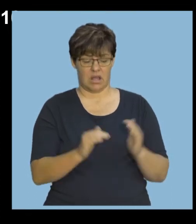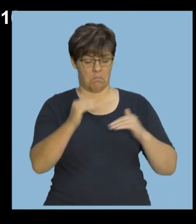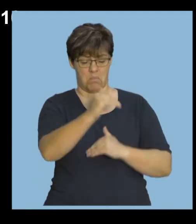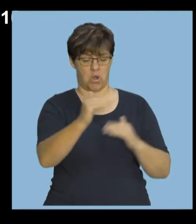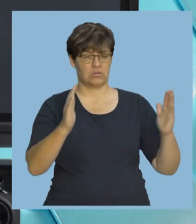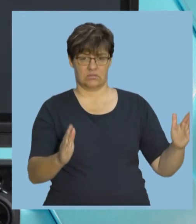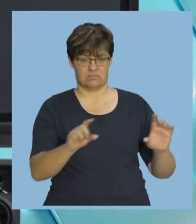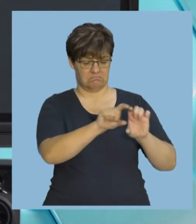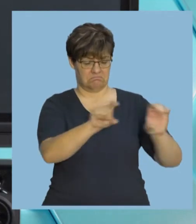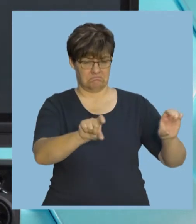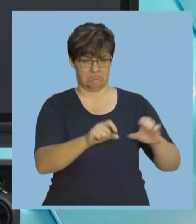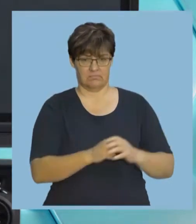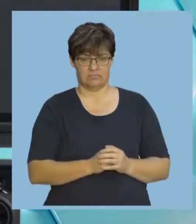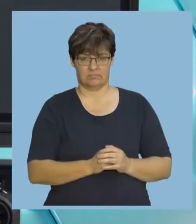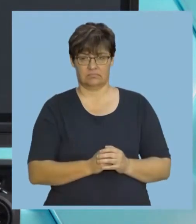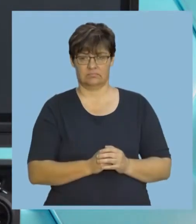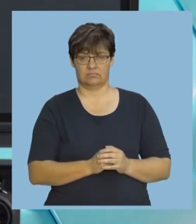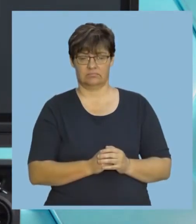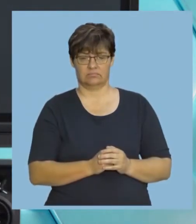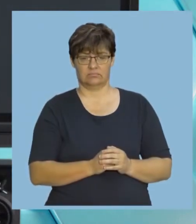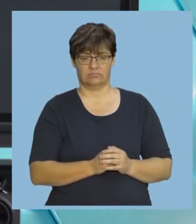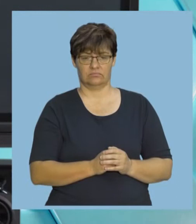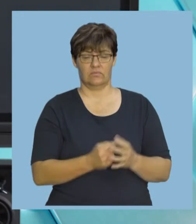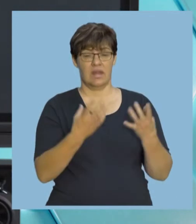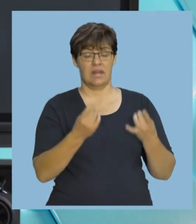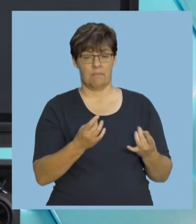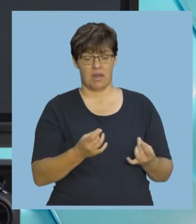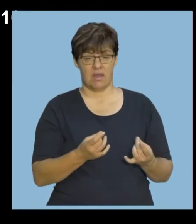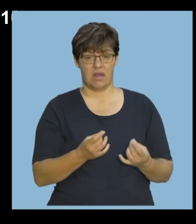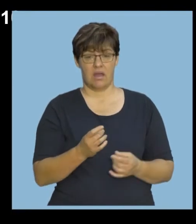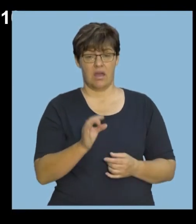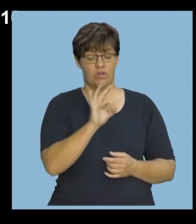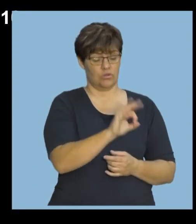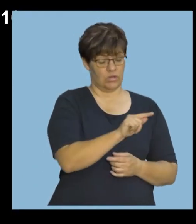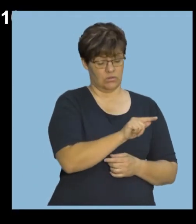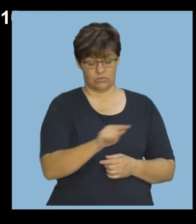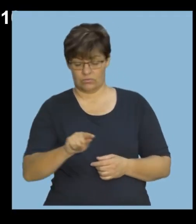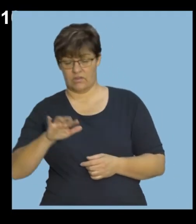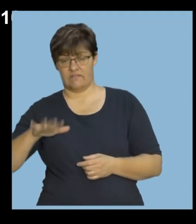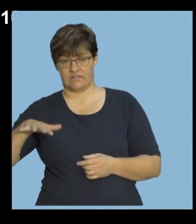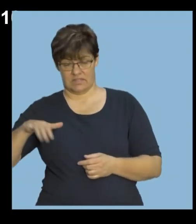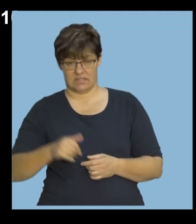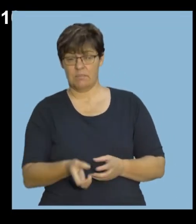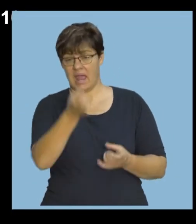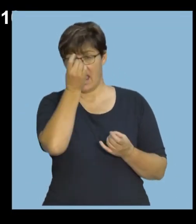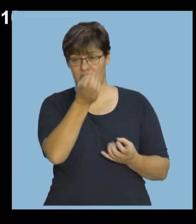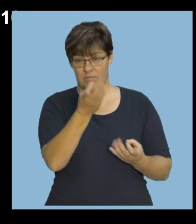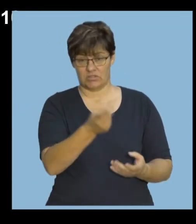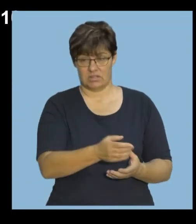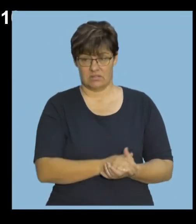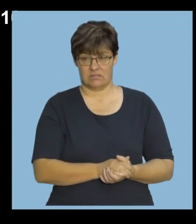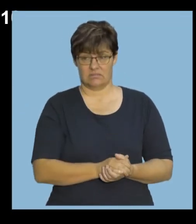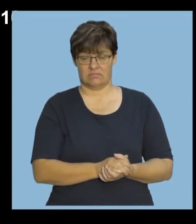a box. Okay. Then I have numbers from 3 to 15, which is my data